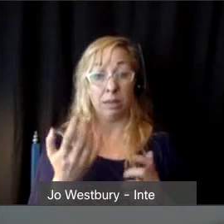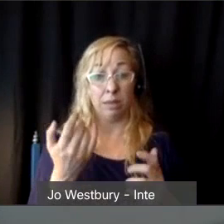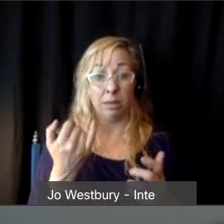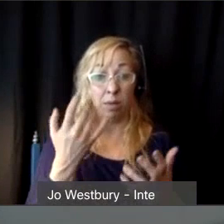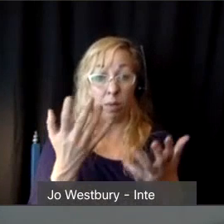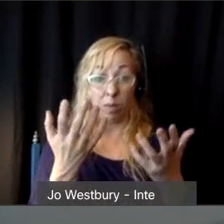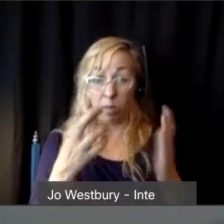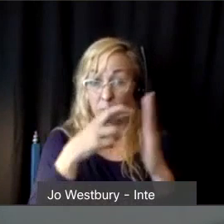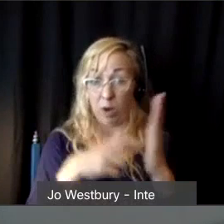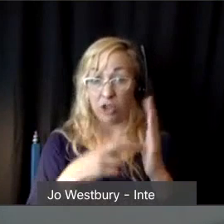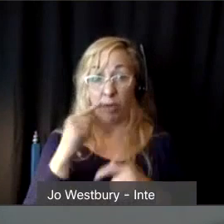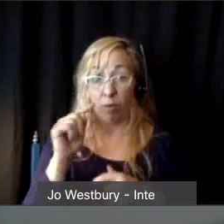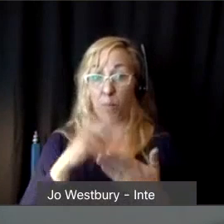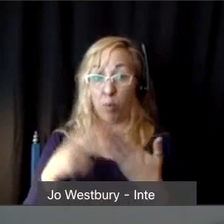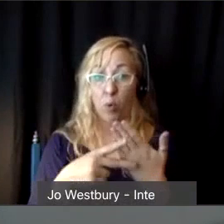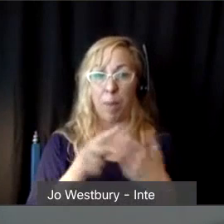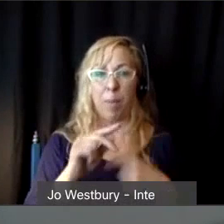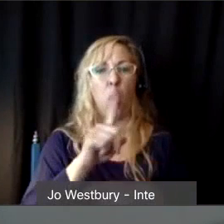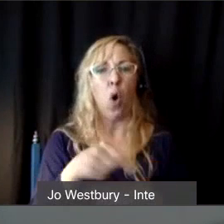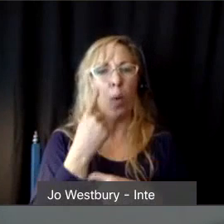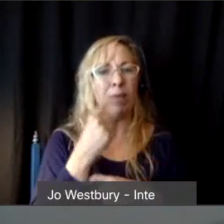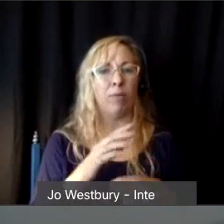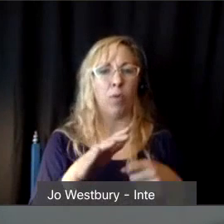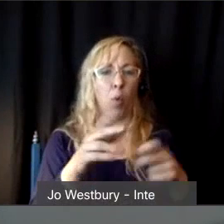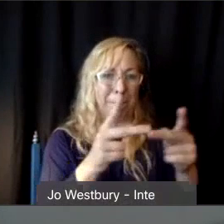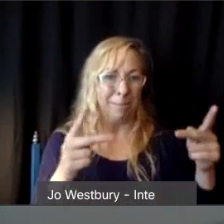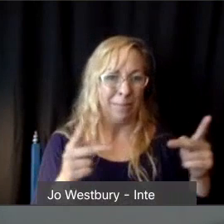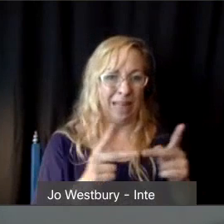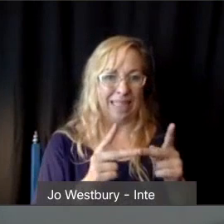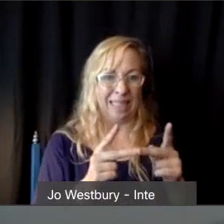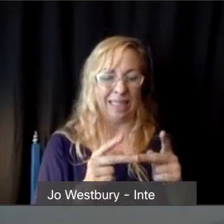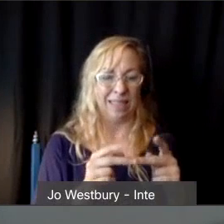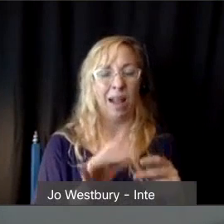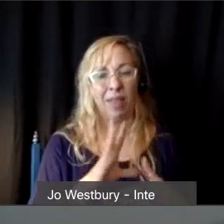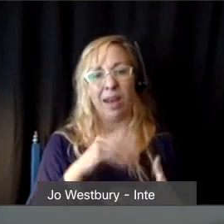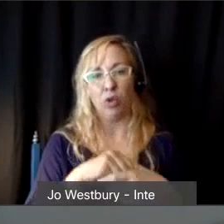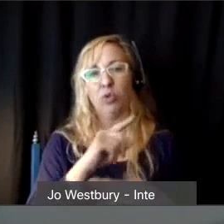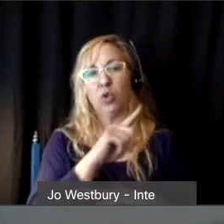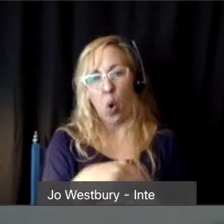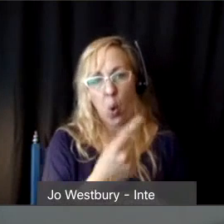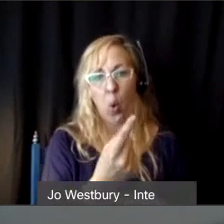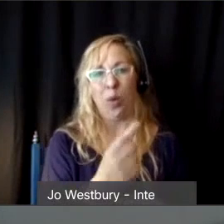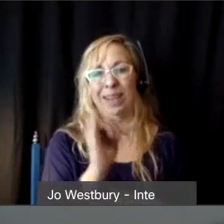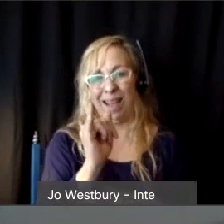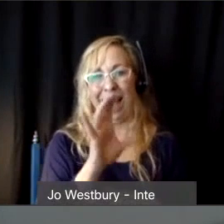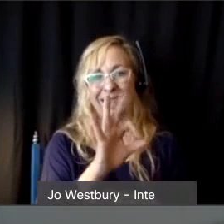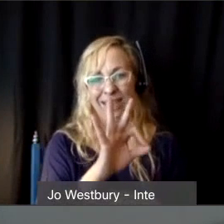just for facilities, which includes just the intermediate care facilities.